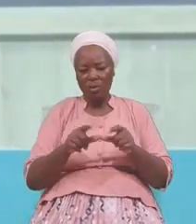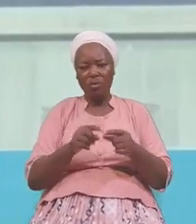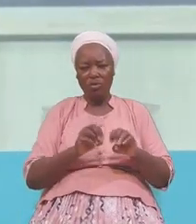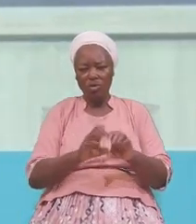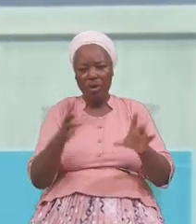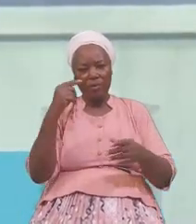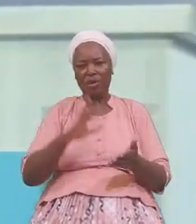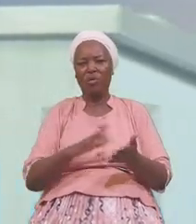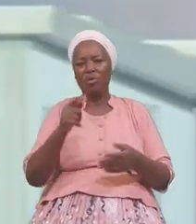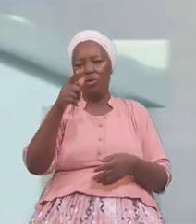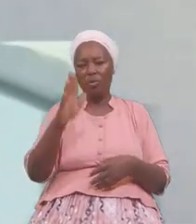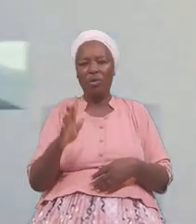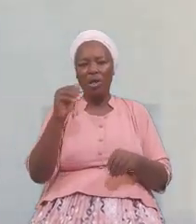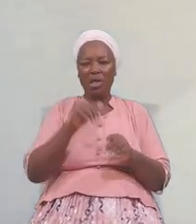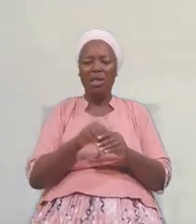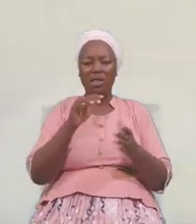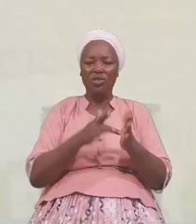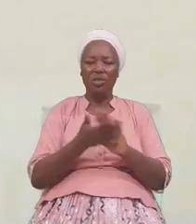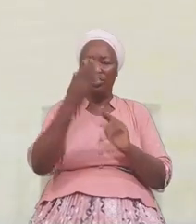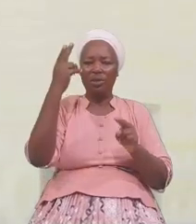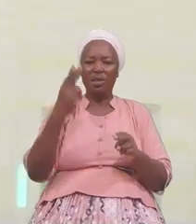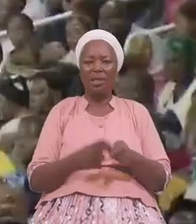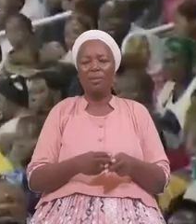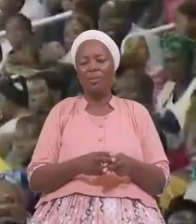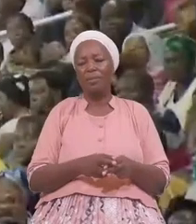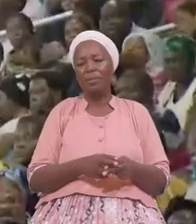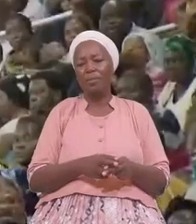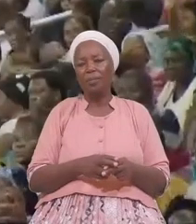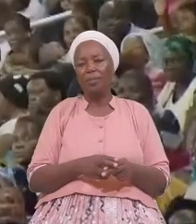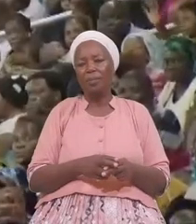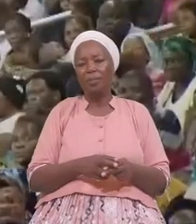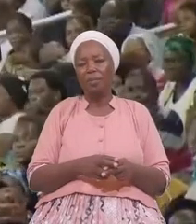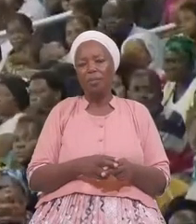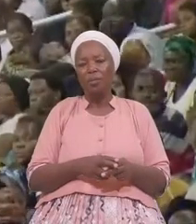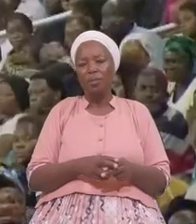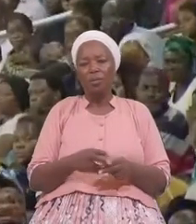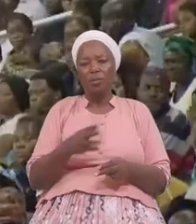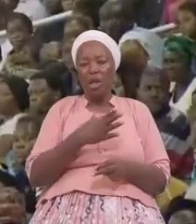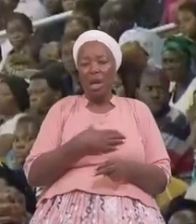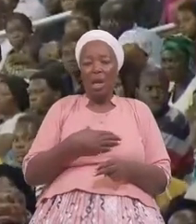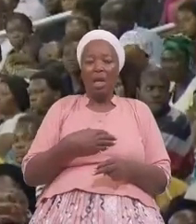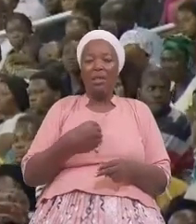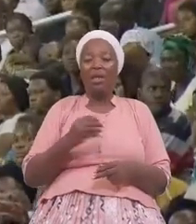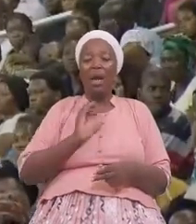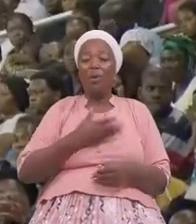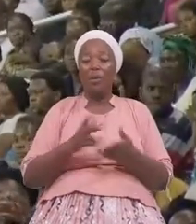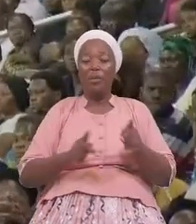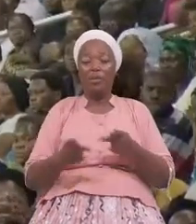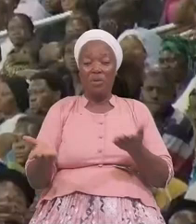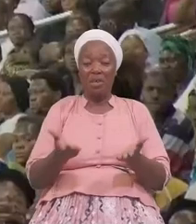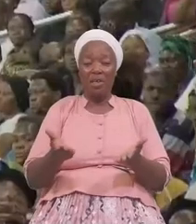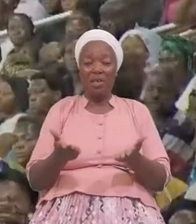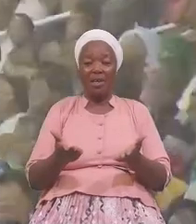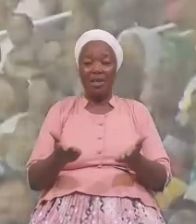the glory of God in Jesus' name. and the Lusaka Alpha